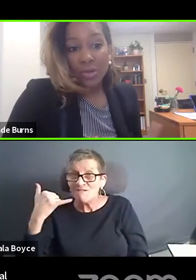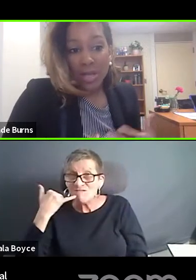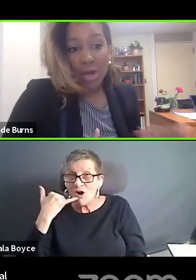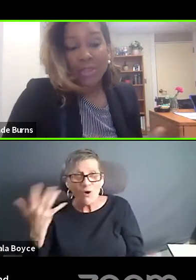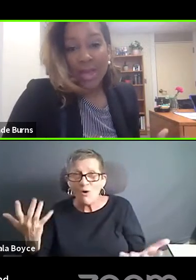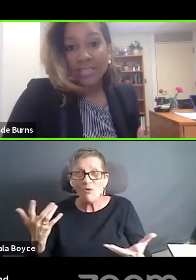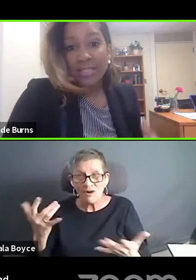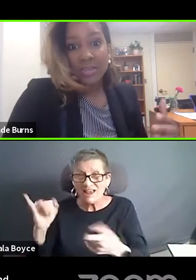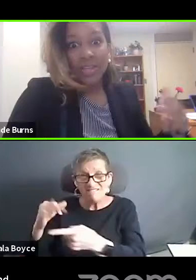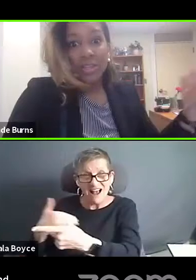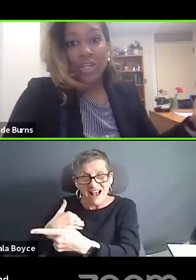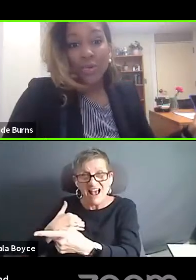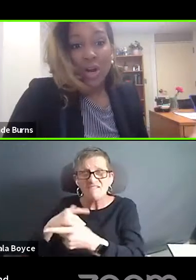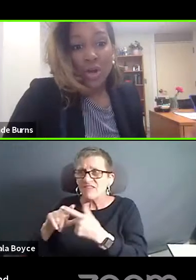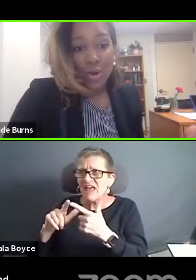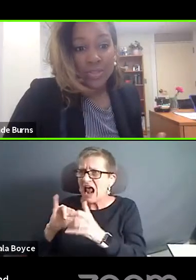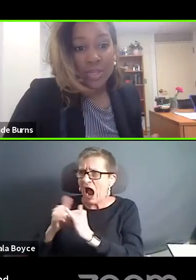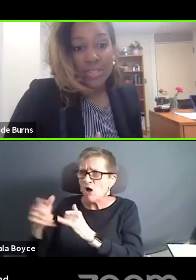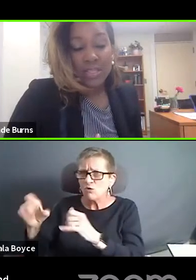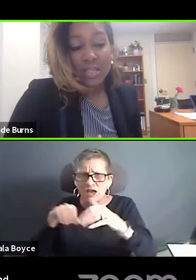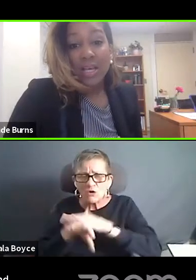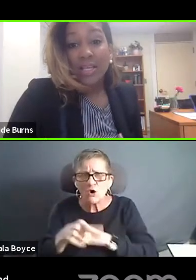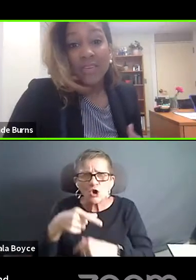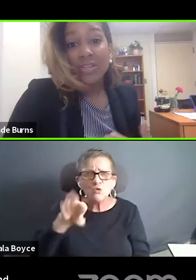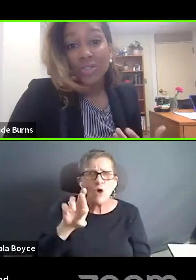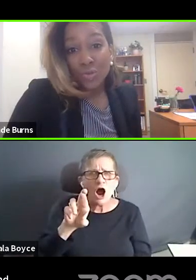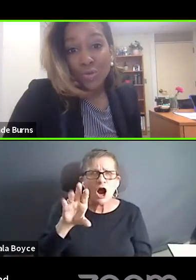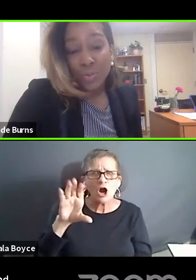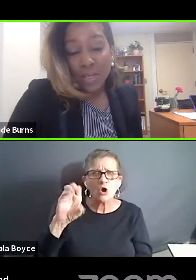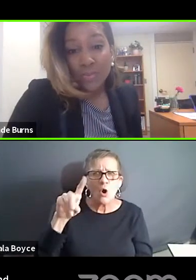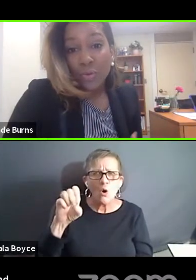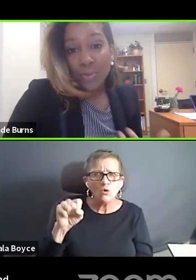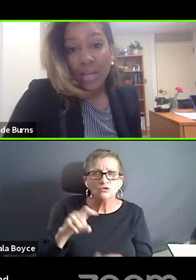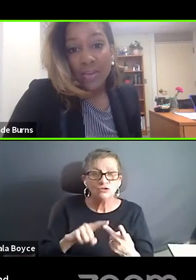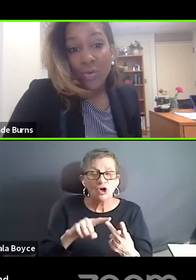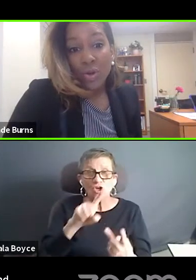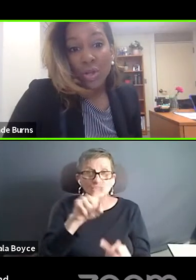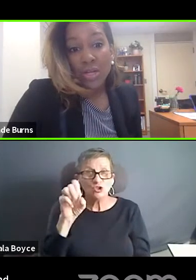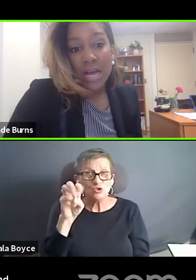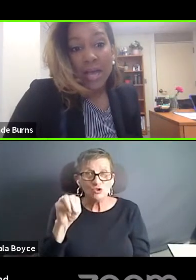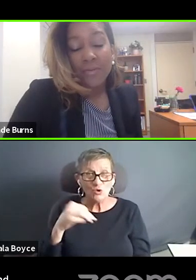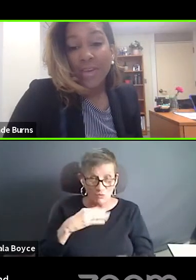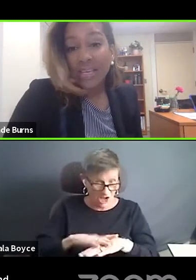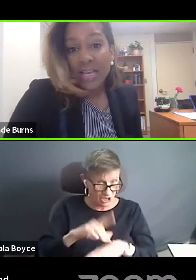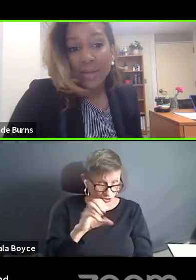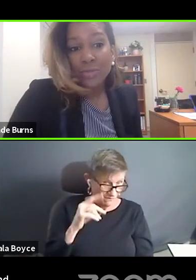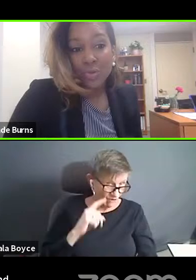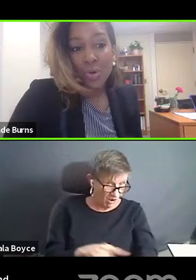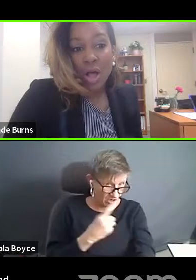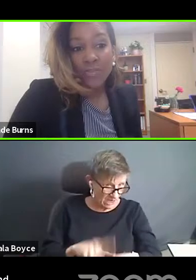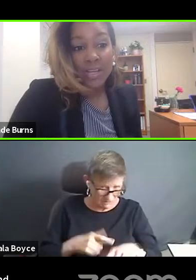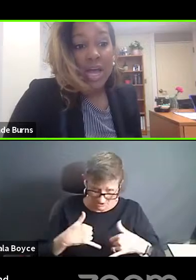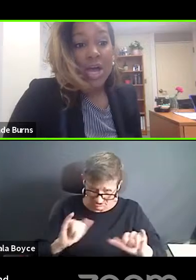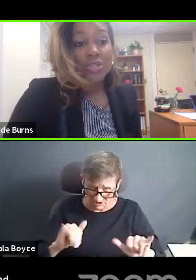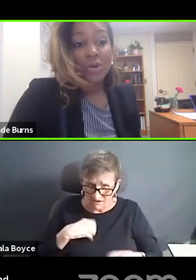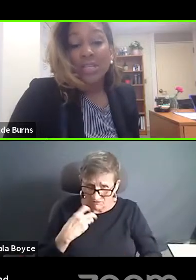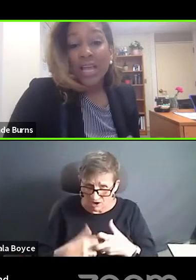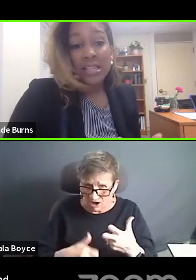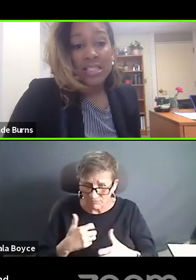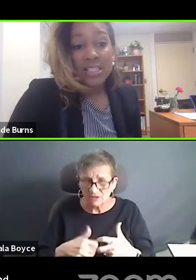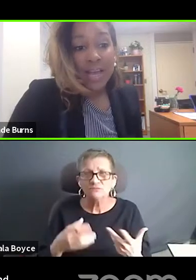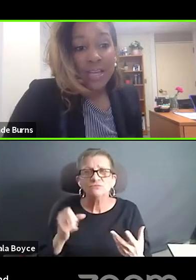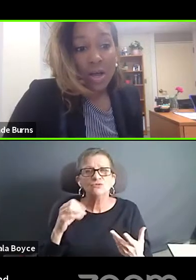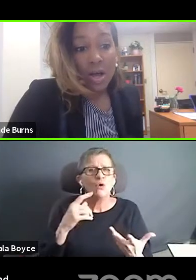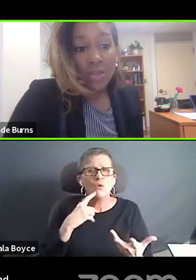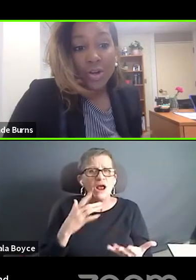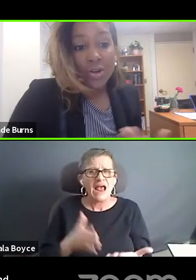you know, helping them access stuff like the QR codes that we see, even Zoom, even though we've been on it for a long time, FaceTime, Duo, all of it. So to end